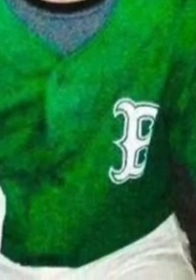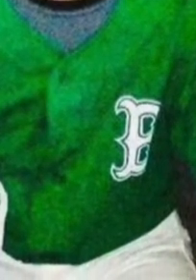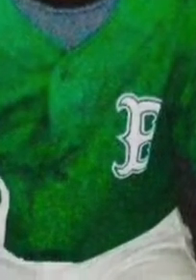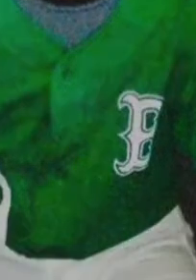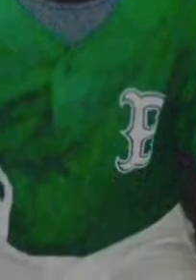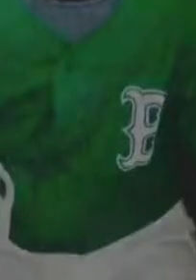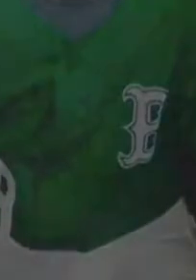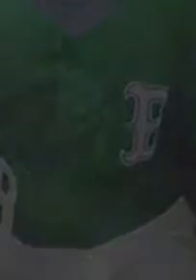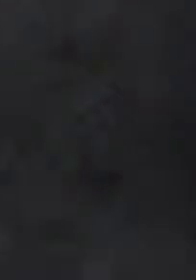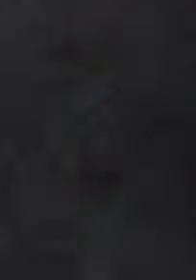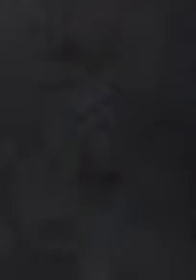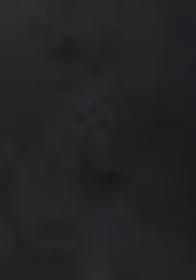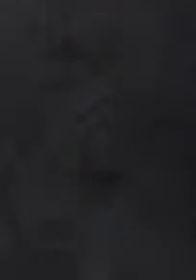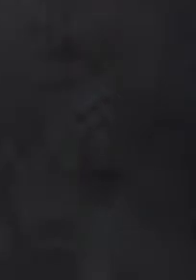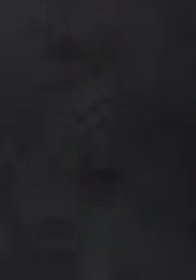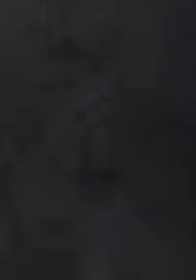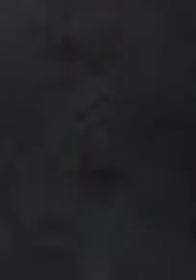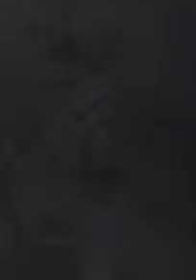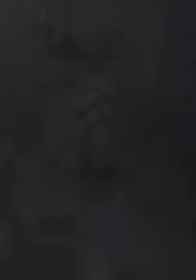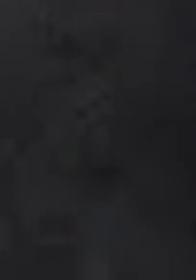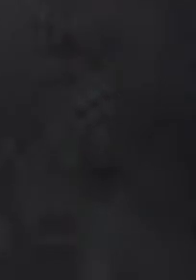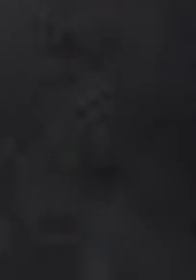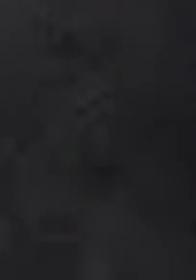again. When I see you.